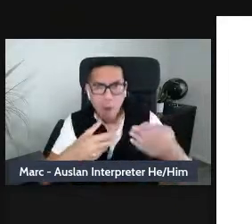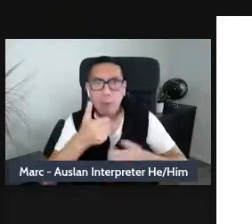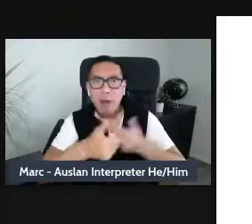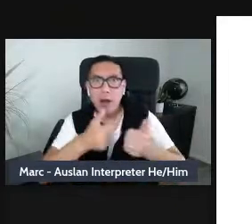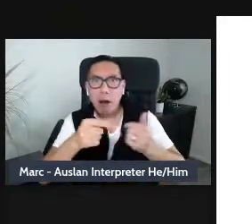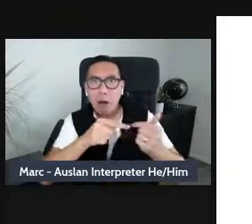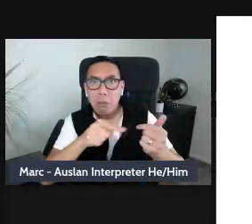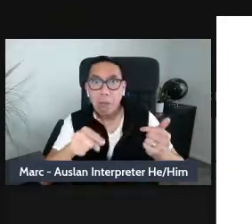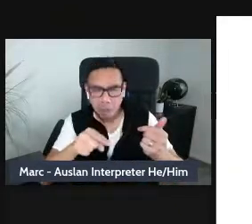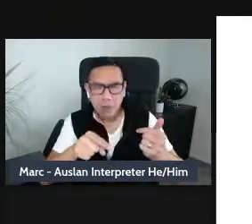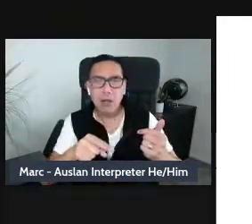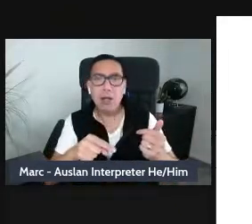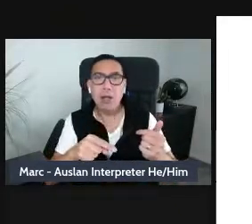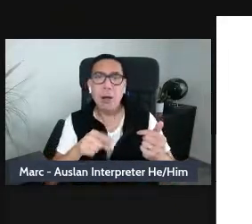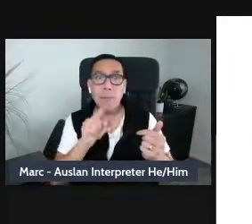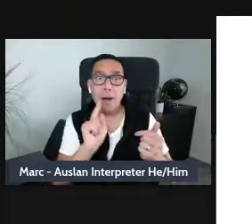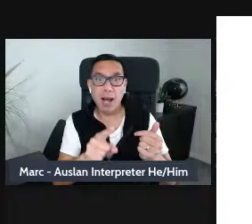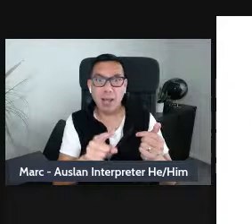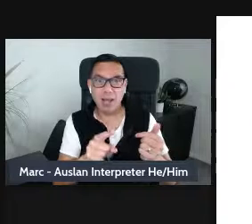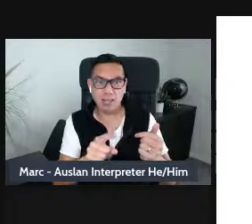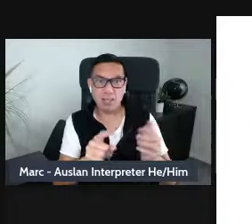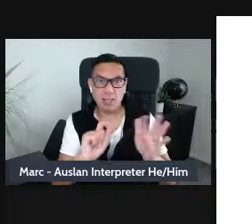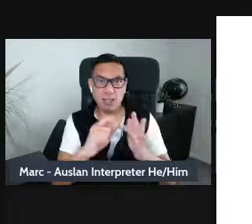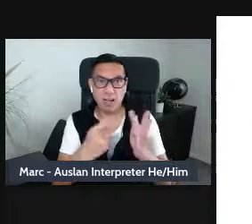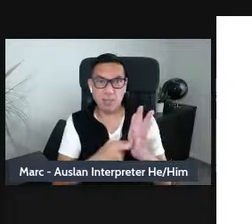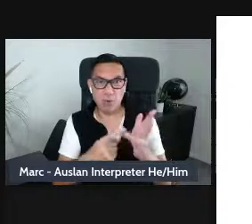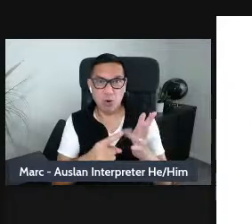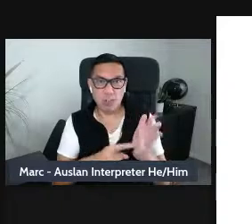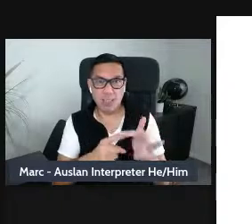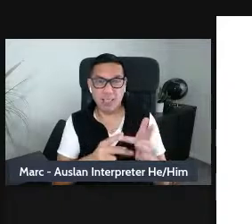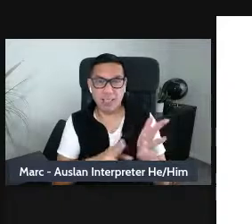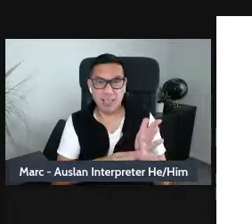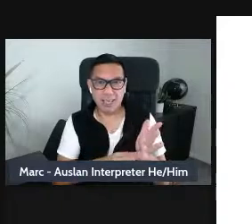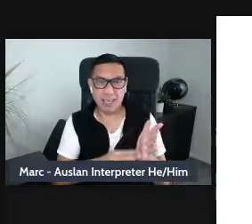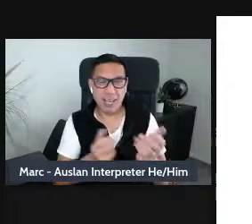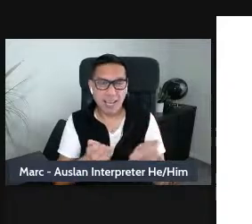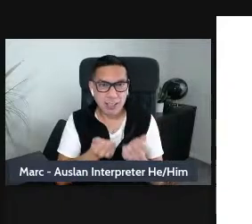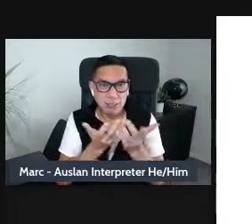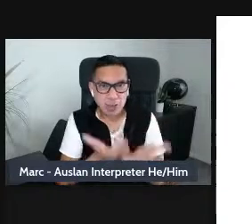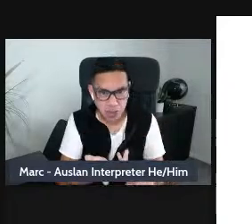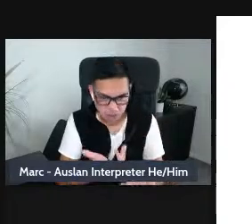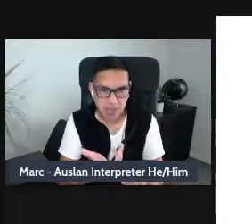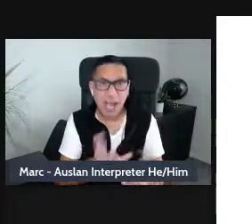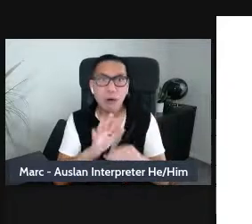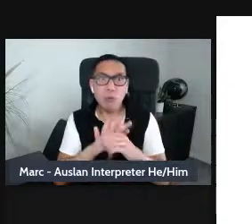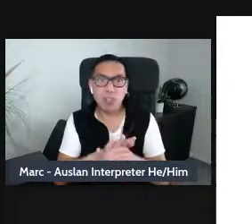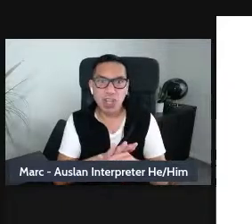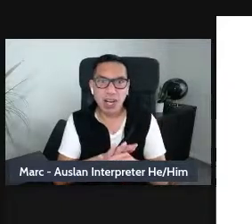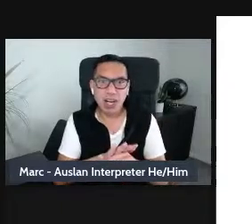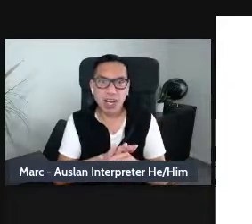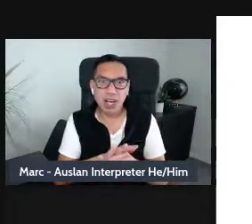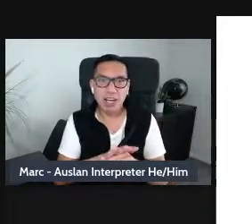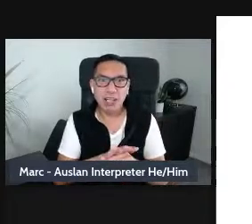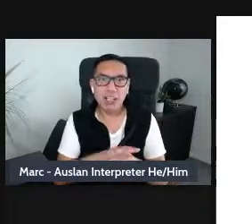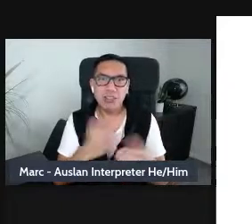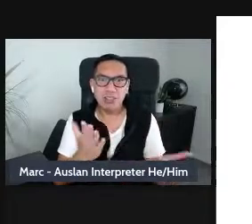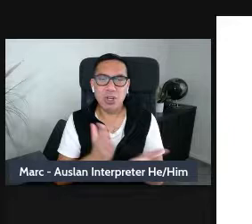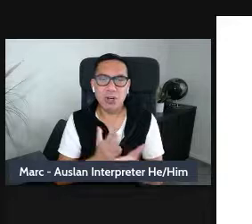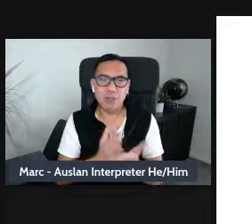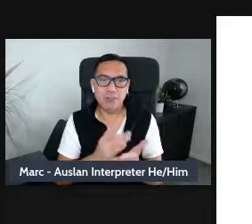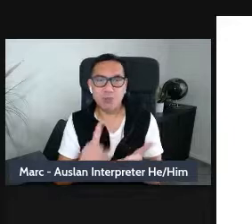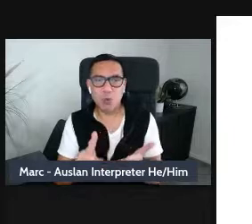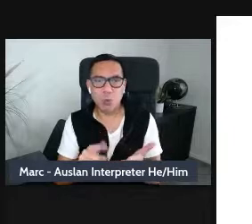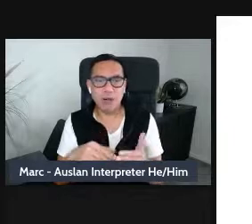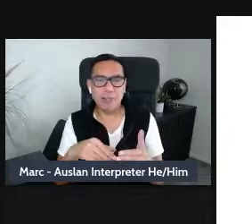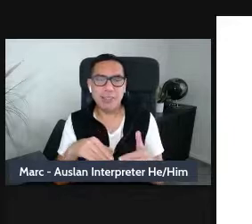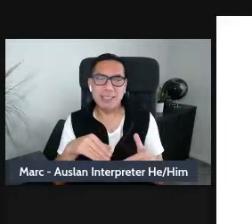relationship between protein expression and pressure. So ICP sort of just stands for intracranial pressure. If